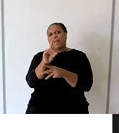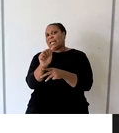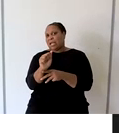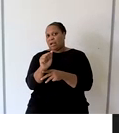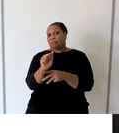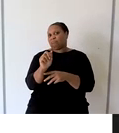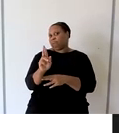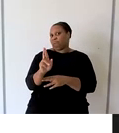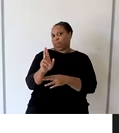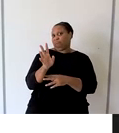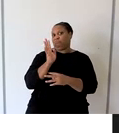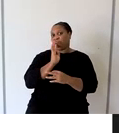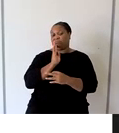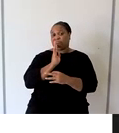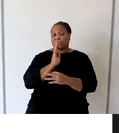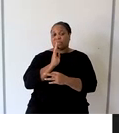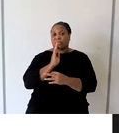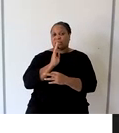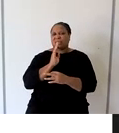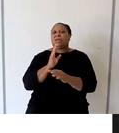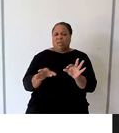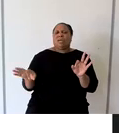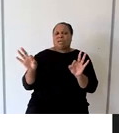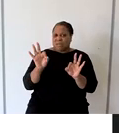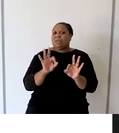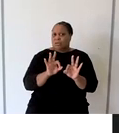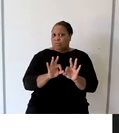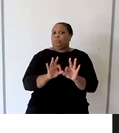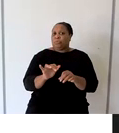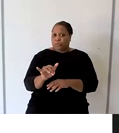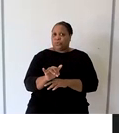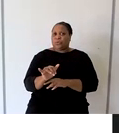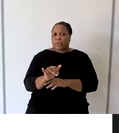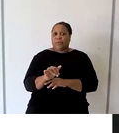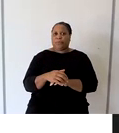when we're speaking is so important as well.